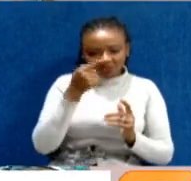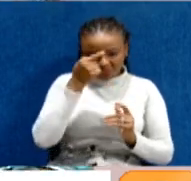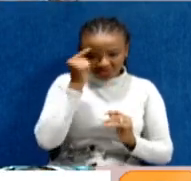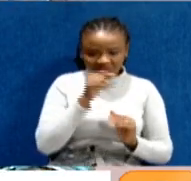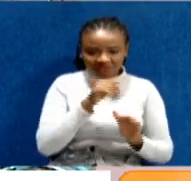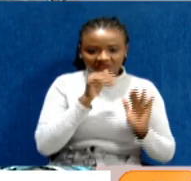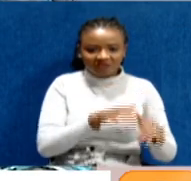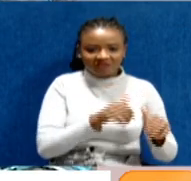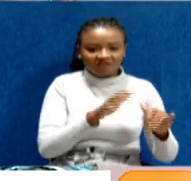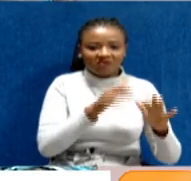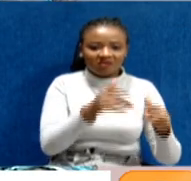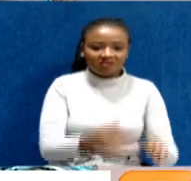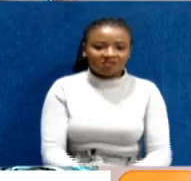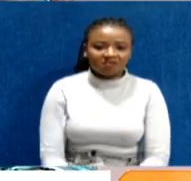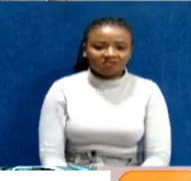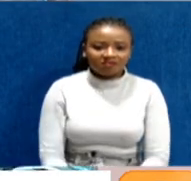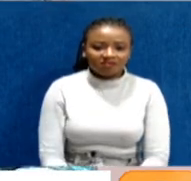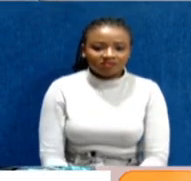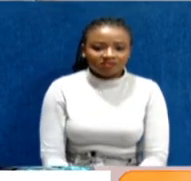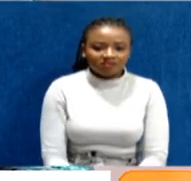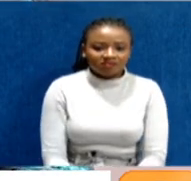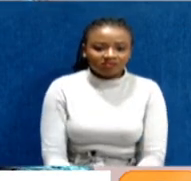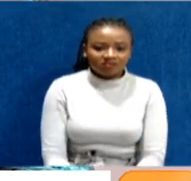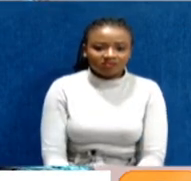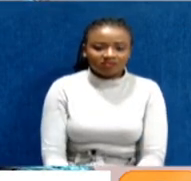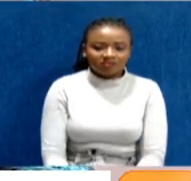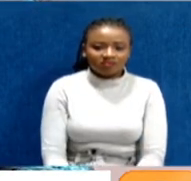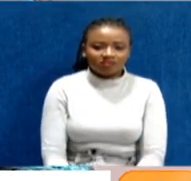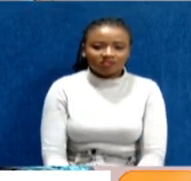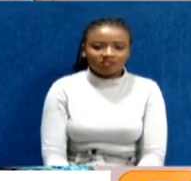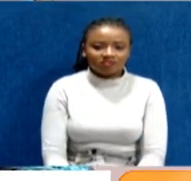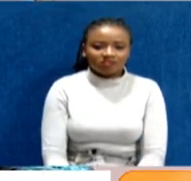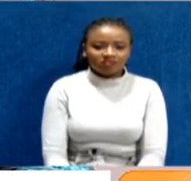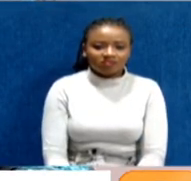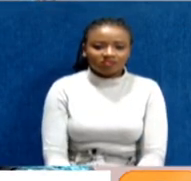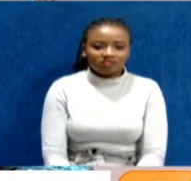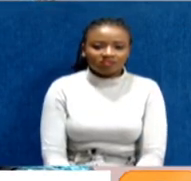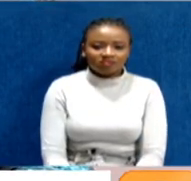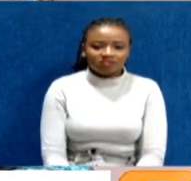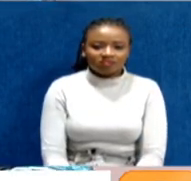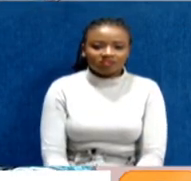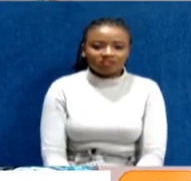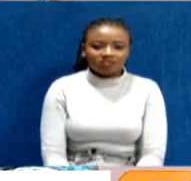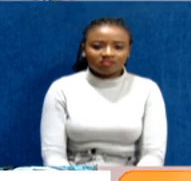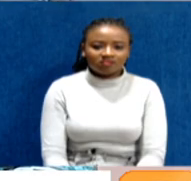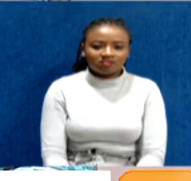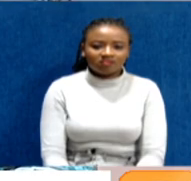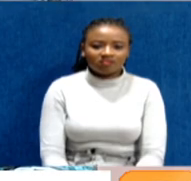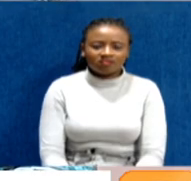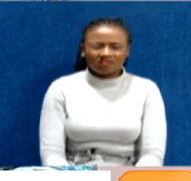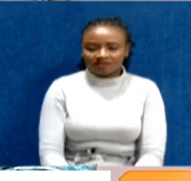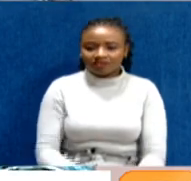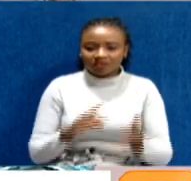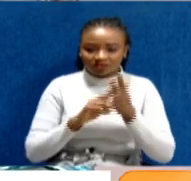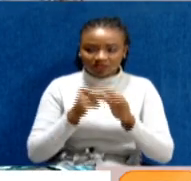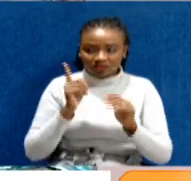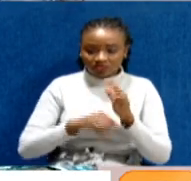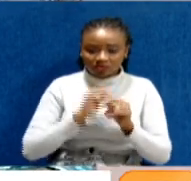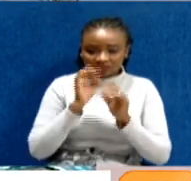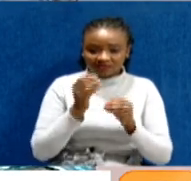that's not the end. Yeah. Even if you're not eating organic, what am I doing for my health? Yeah. How am I improving it? You